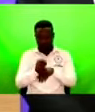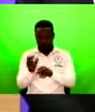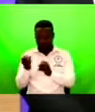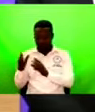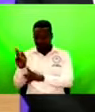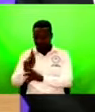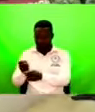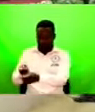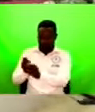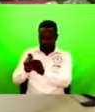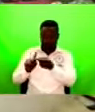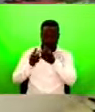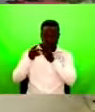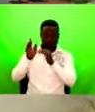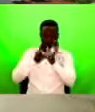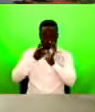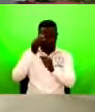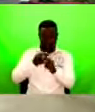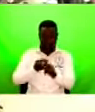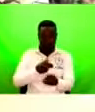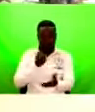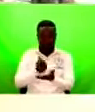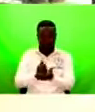Lord. Congratulations. God bless you.